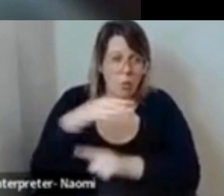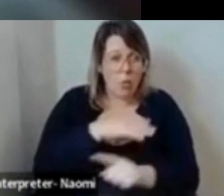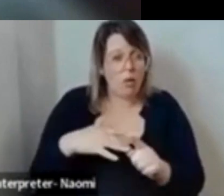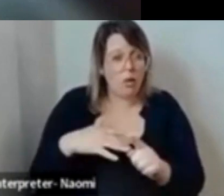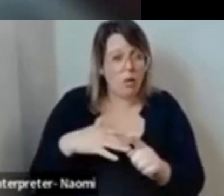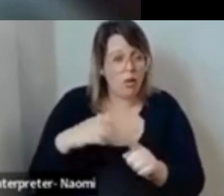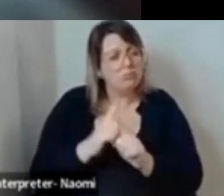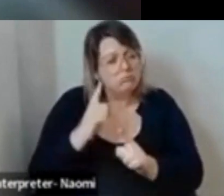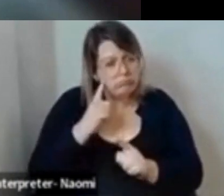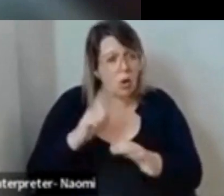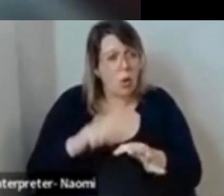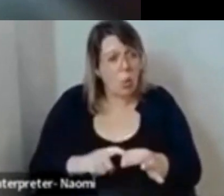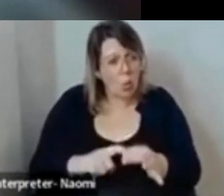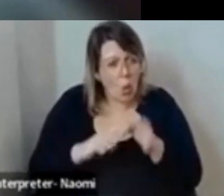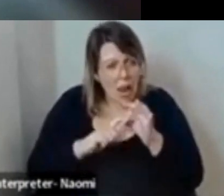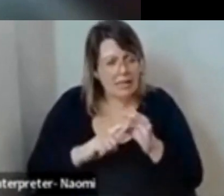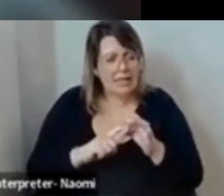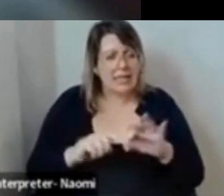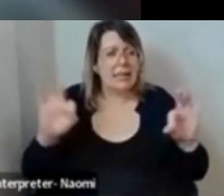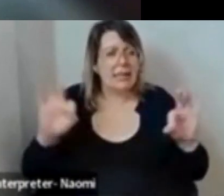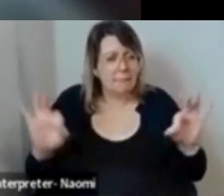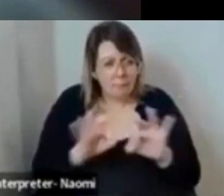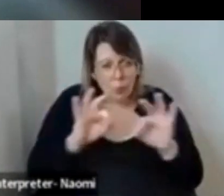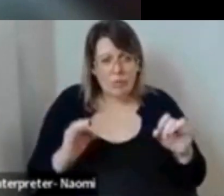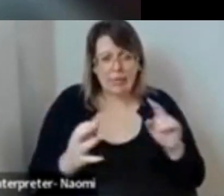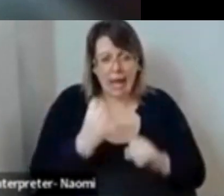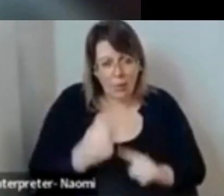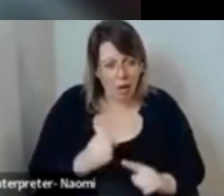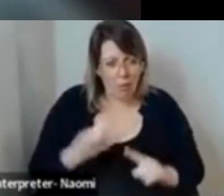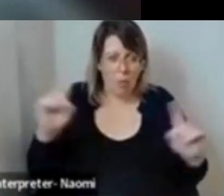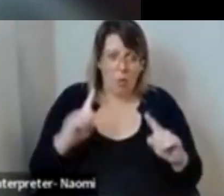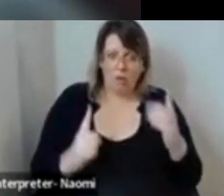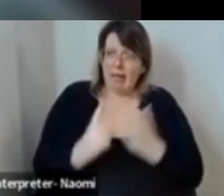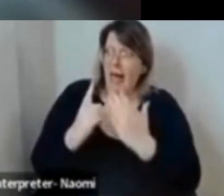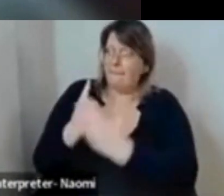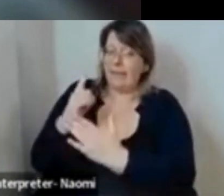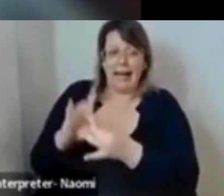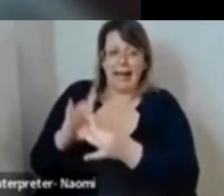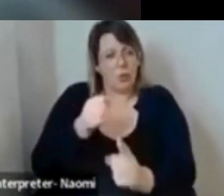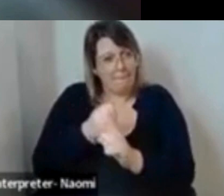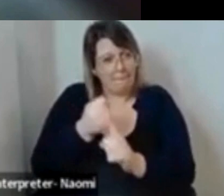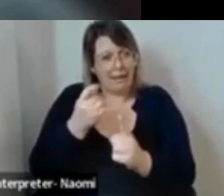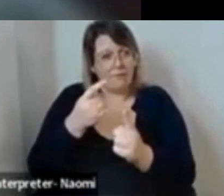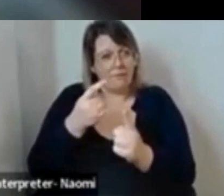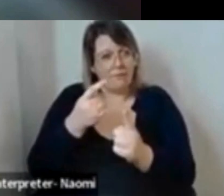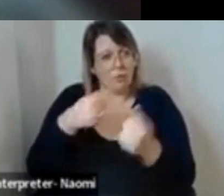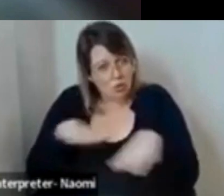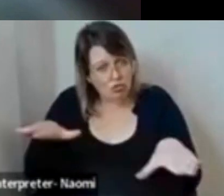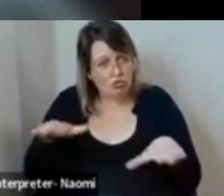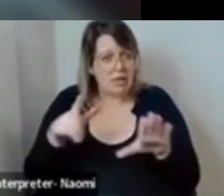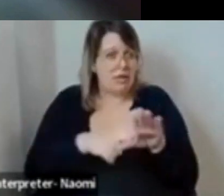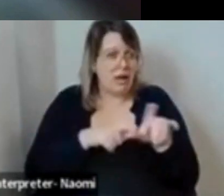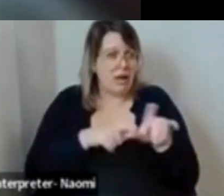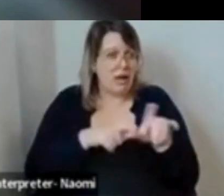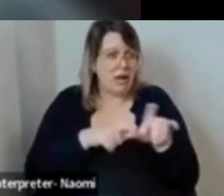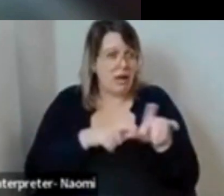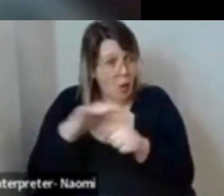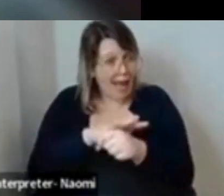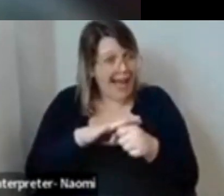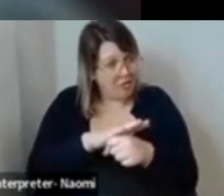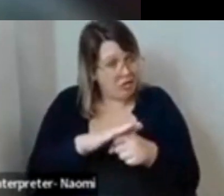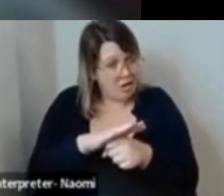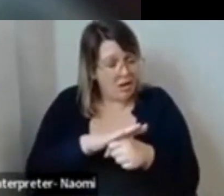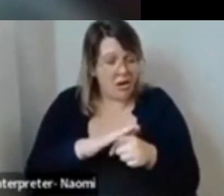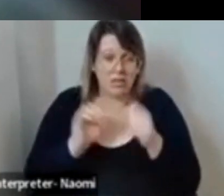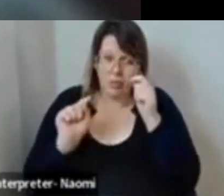of quality and those musical outcomes and what's actually happening in terms of the impact on children and young people in your areas. So that's definitely something